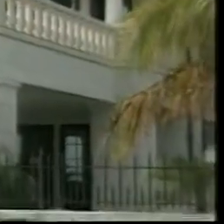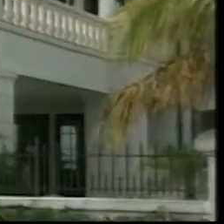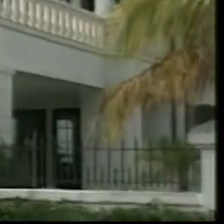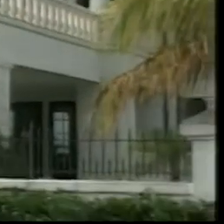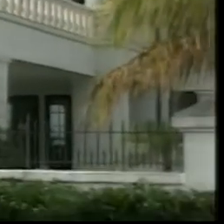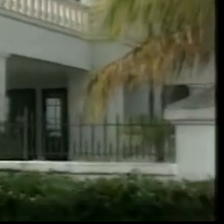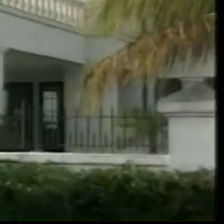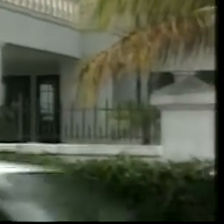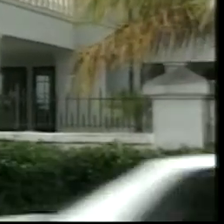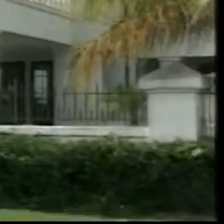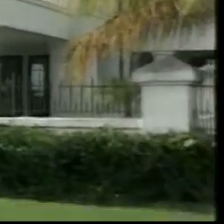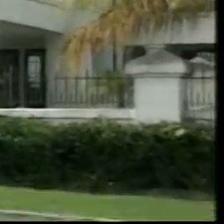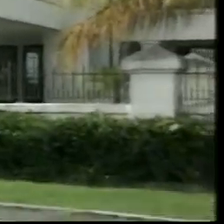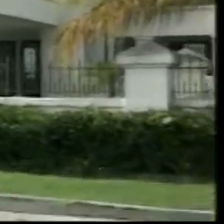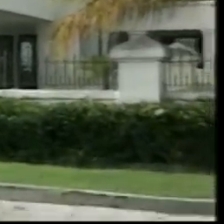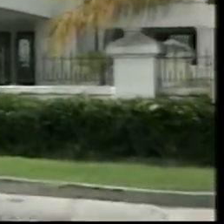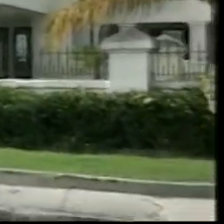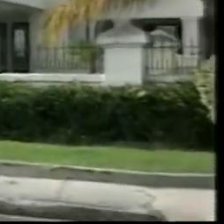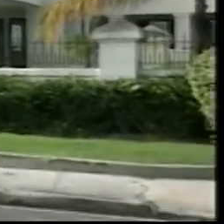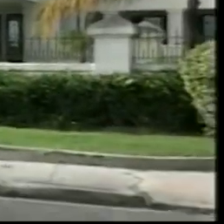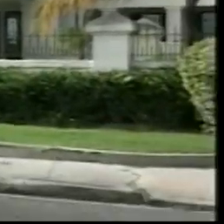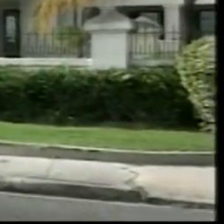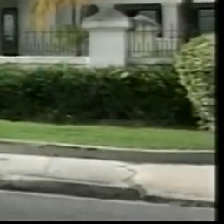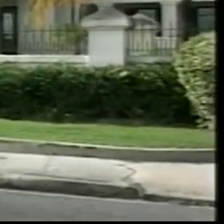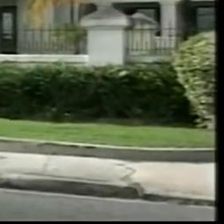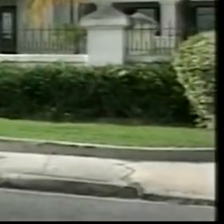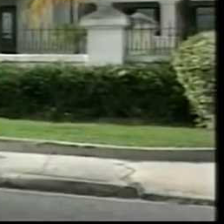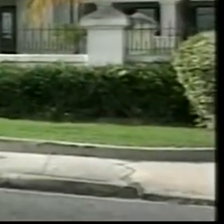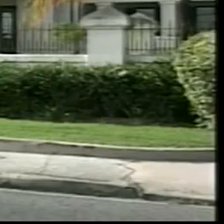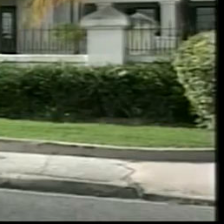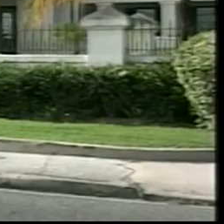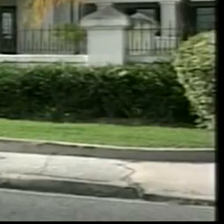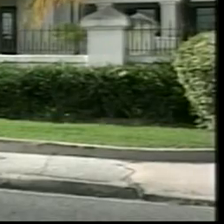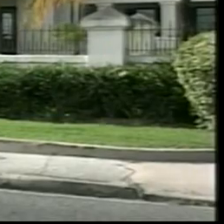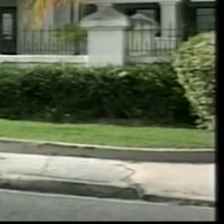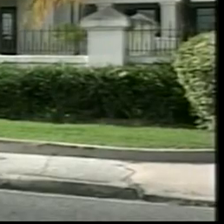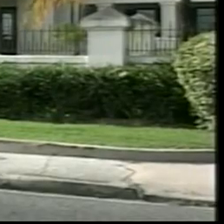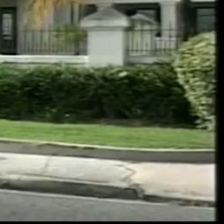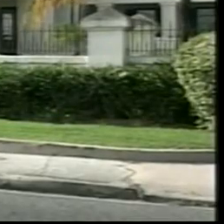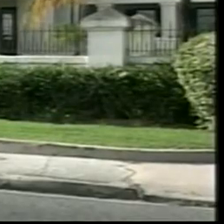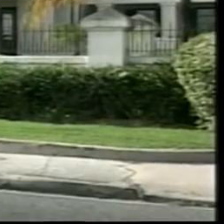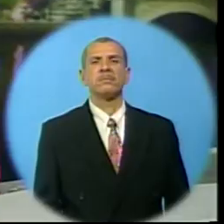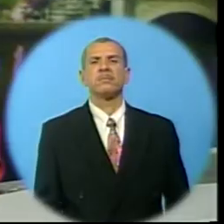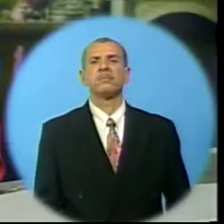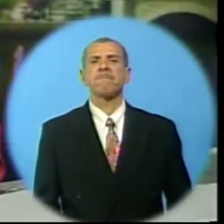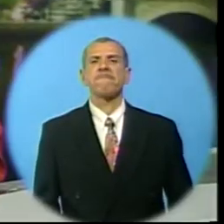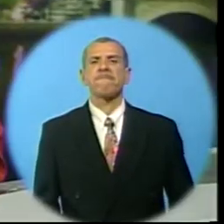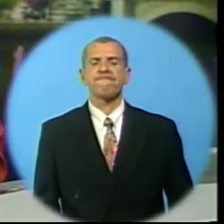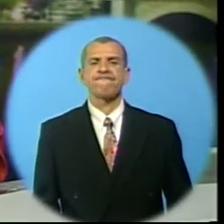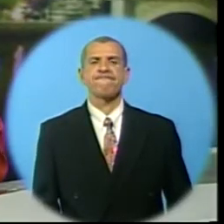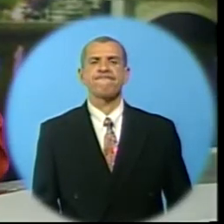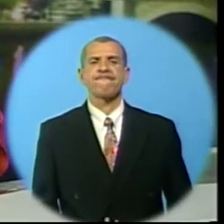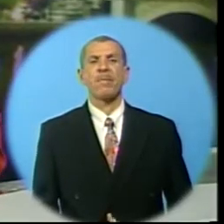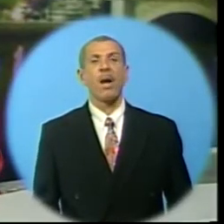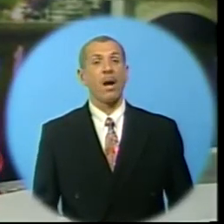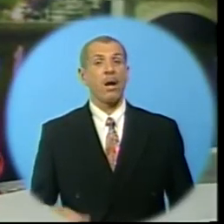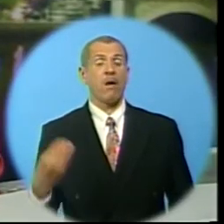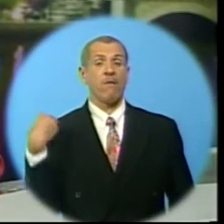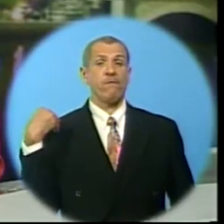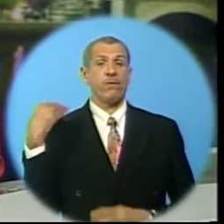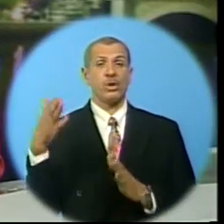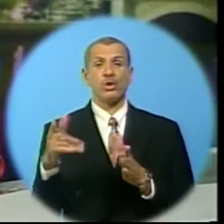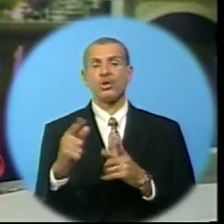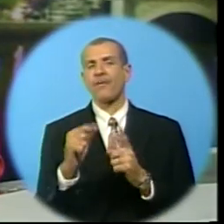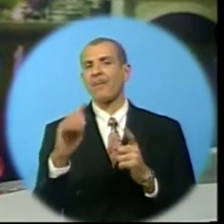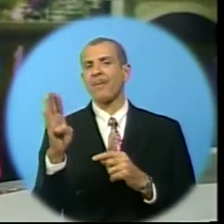multilateral partner supporting its public sector investment program. Ryan Broom, CBC News. Thanks, Ryan. Well, officials from